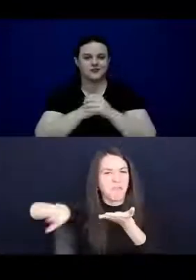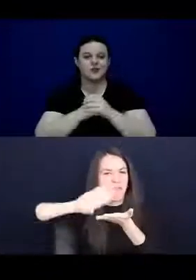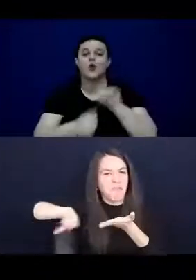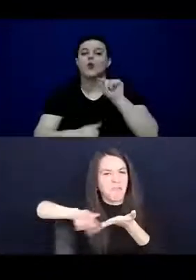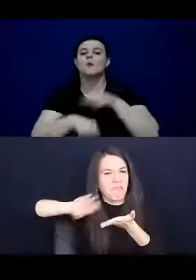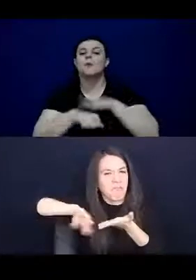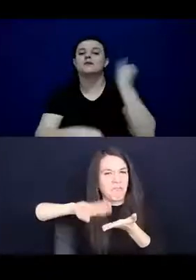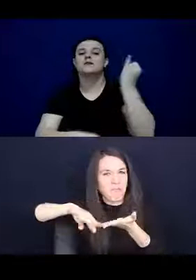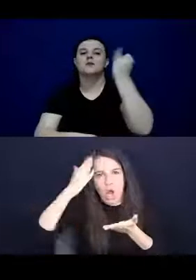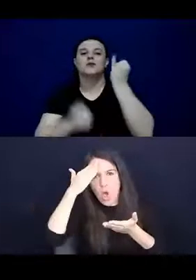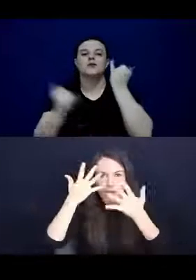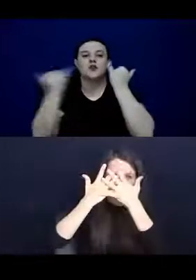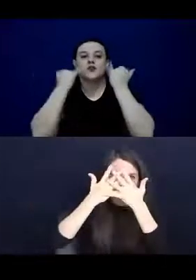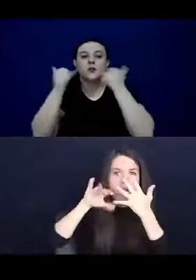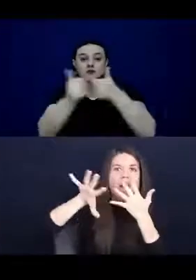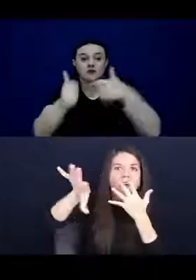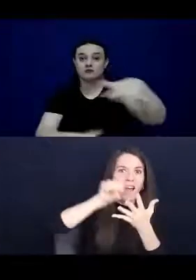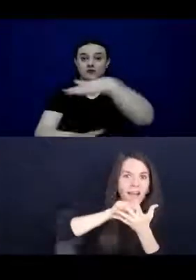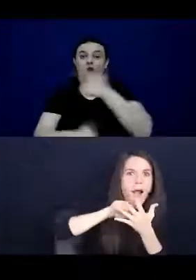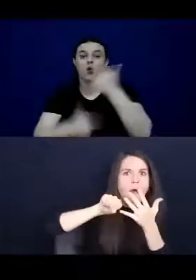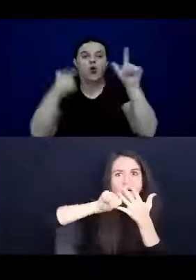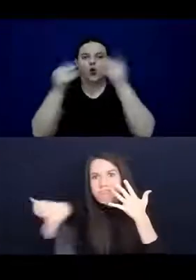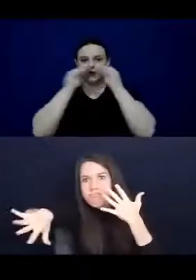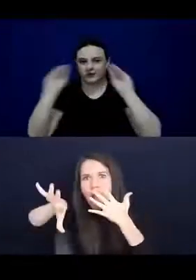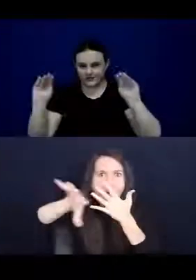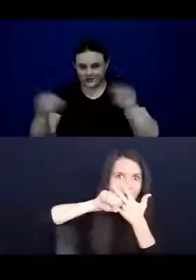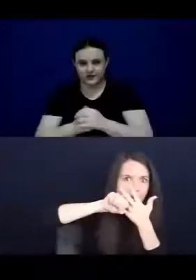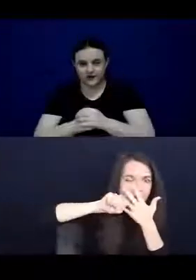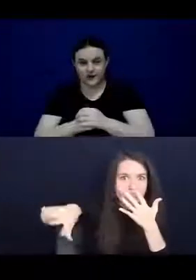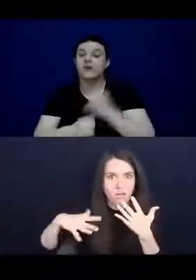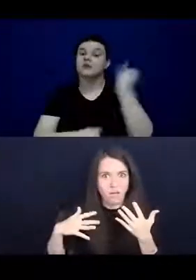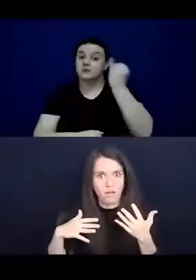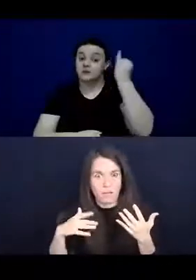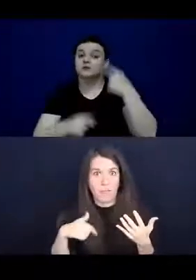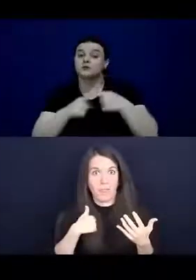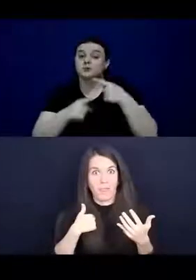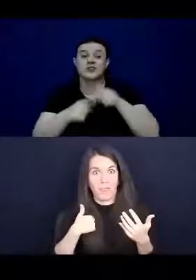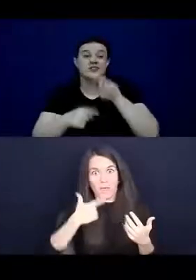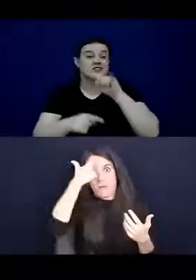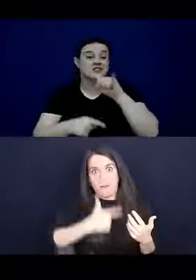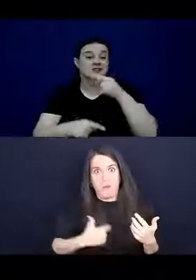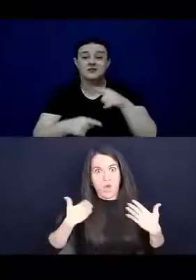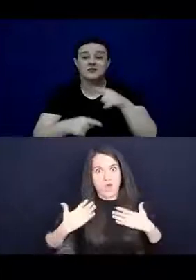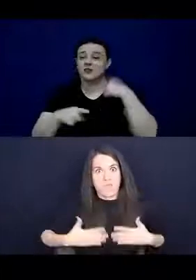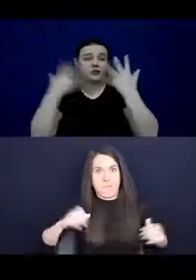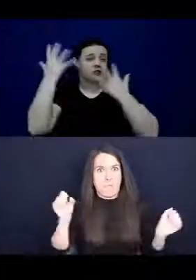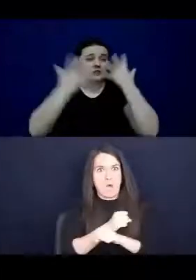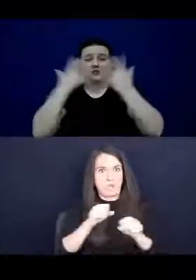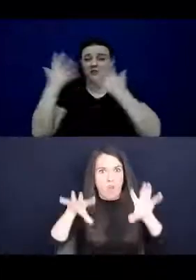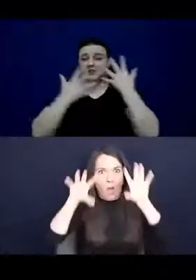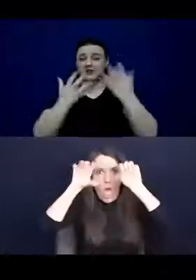ignoring the rest. And that's really important because otherwise we would be completely overwhelmed by irrelevant